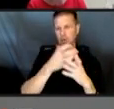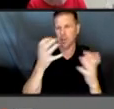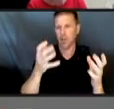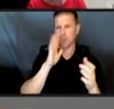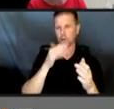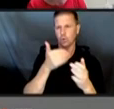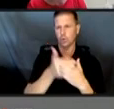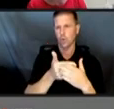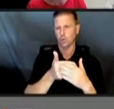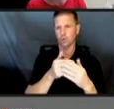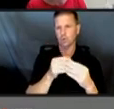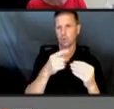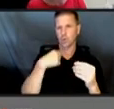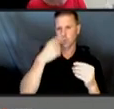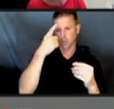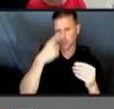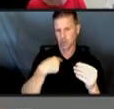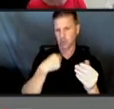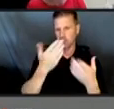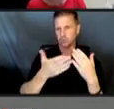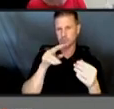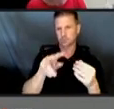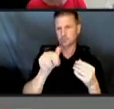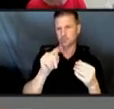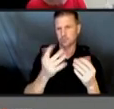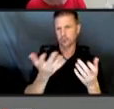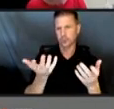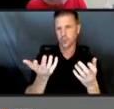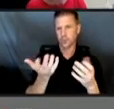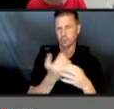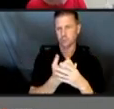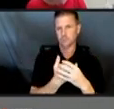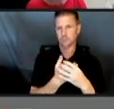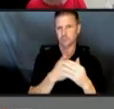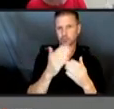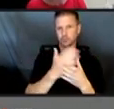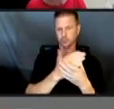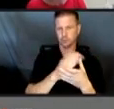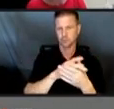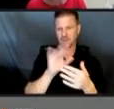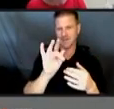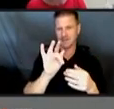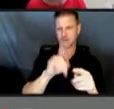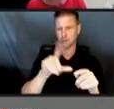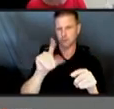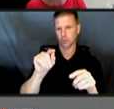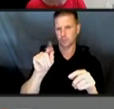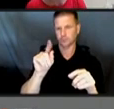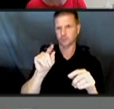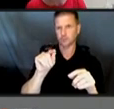to it. I think we'd probably be looking at between like 18 to 20